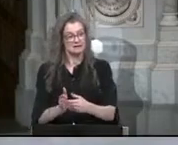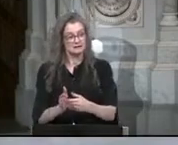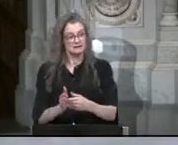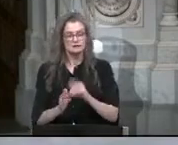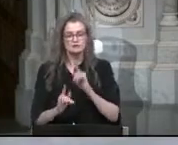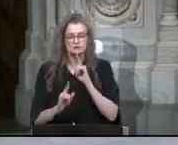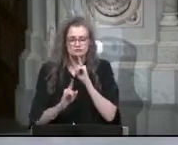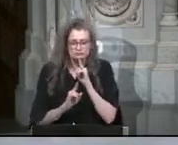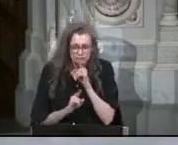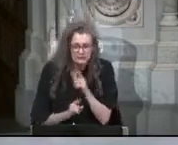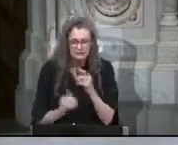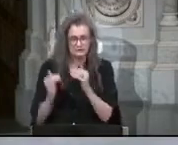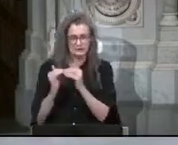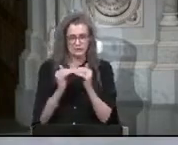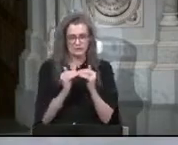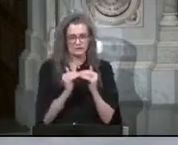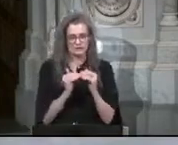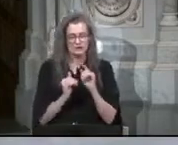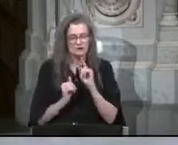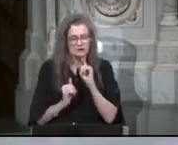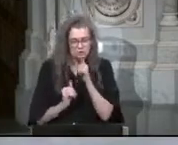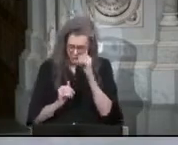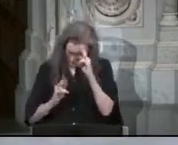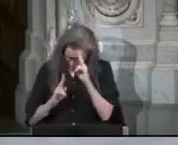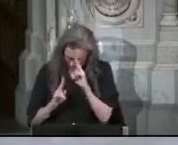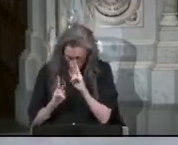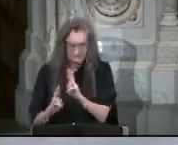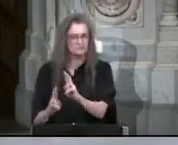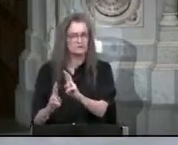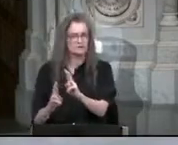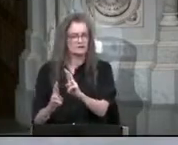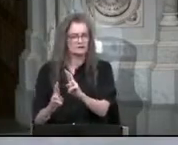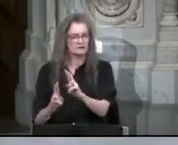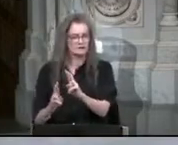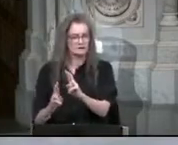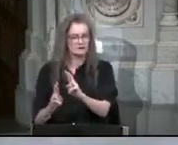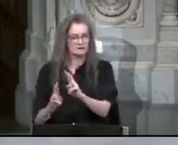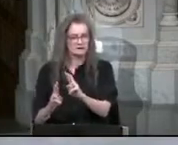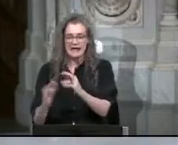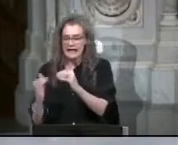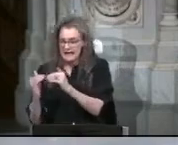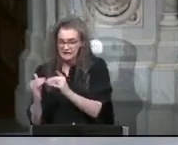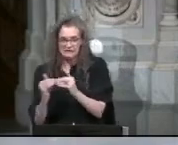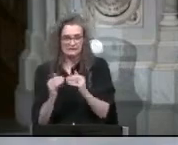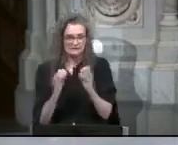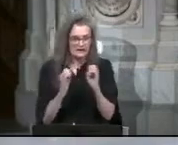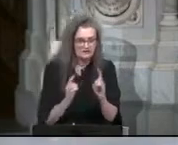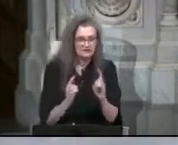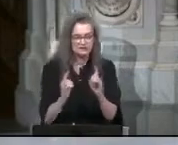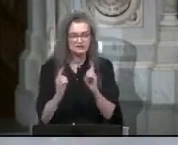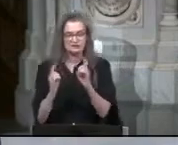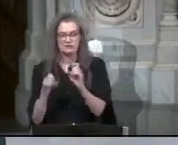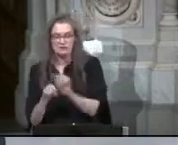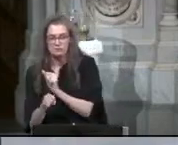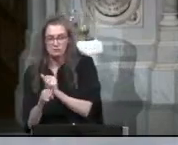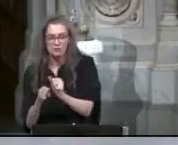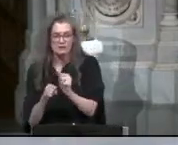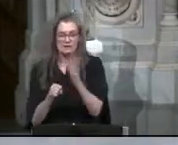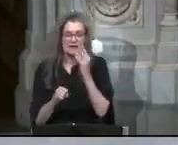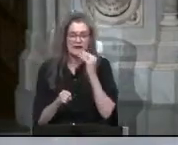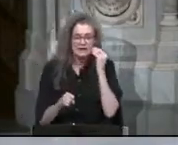real equality, real dignity, equality in education and employment and housing and healthcare and